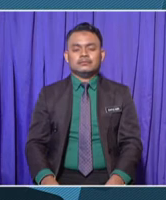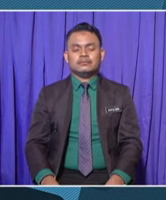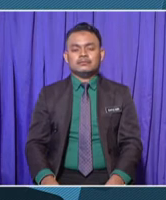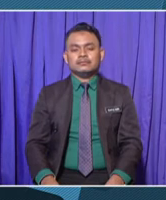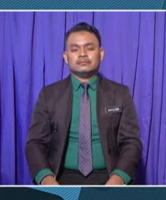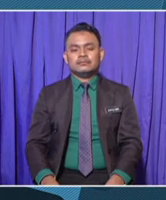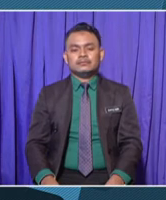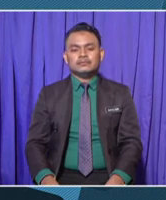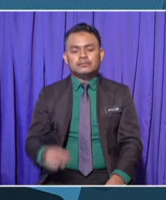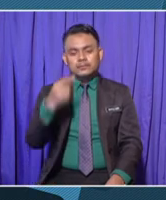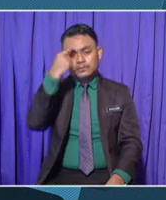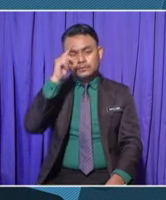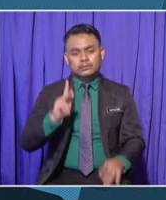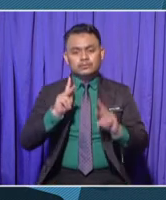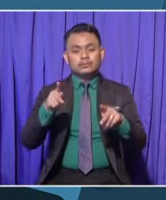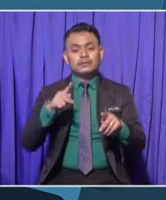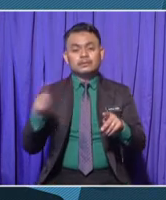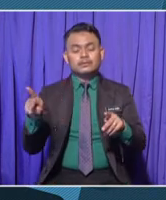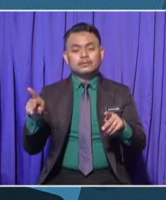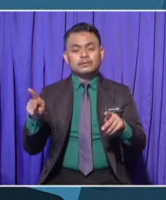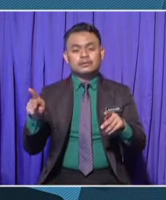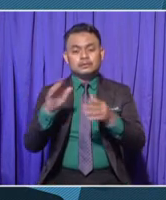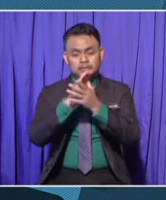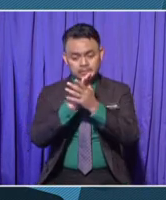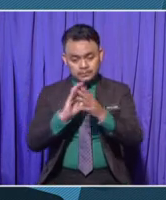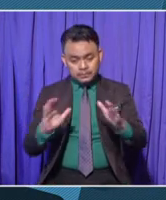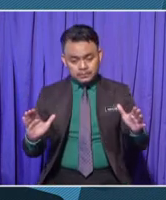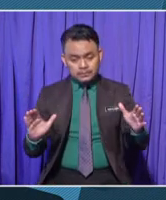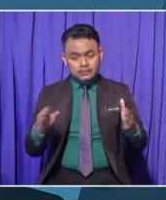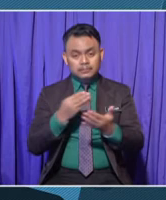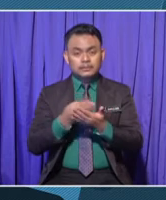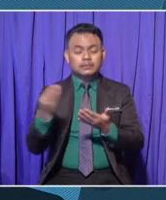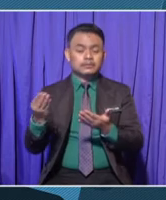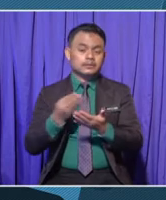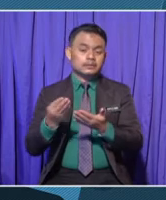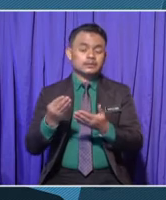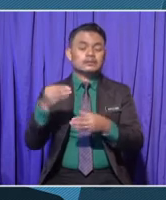to ensure the safety of the valuables in the handbag.